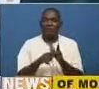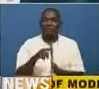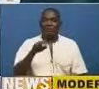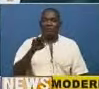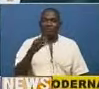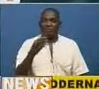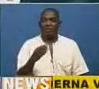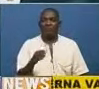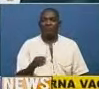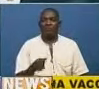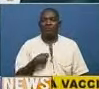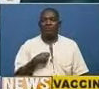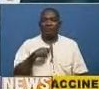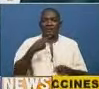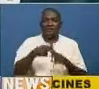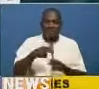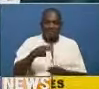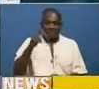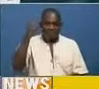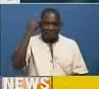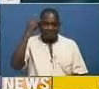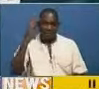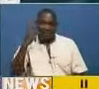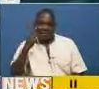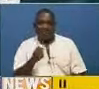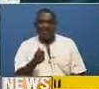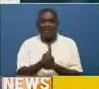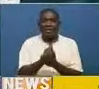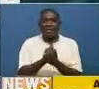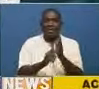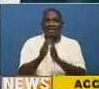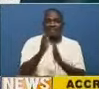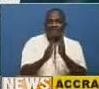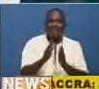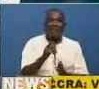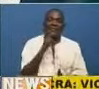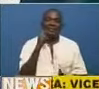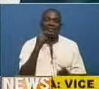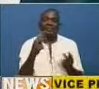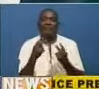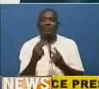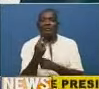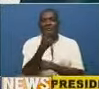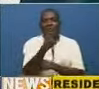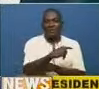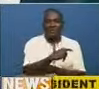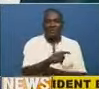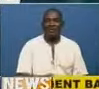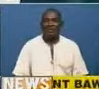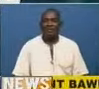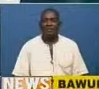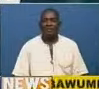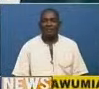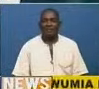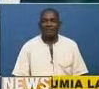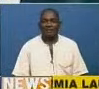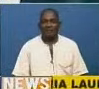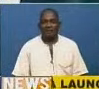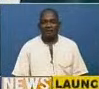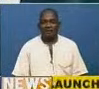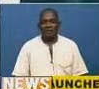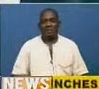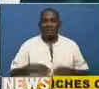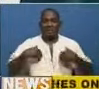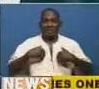Broadcasting Corporation. My name is Micheline Taka. And my name is Abdul Hayi Momin. And in the headlines, Veterinary